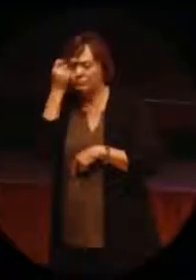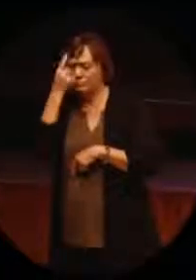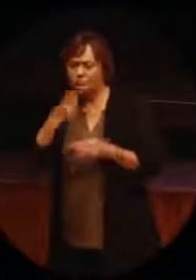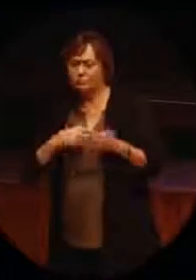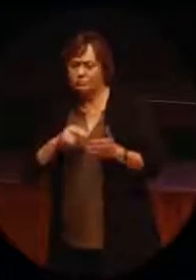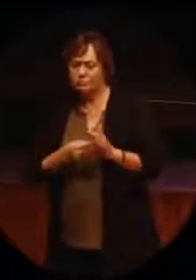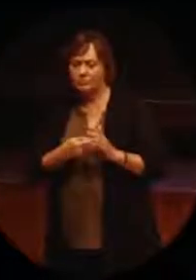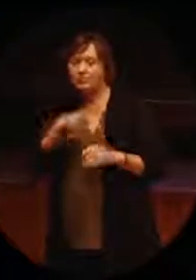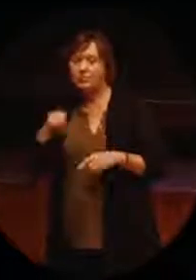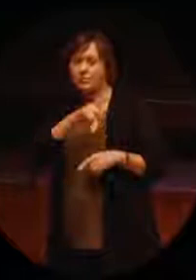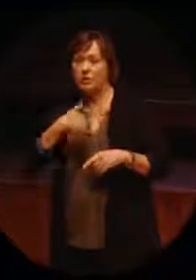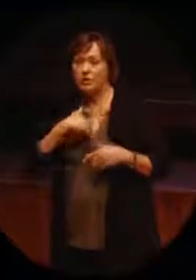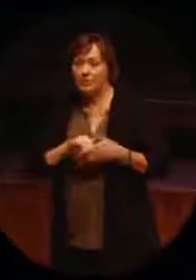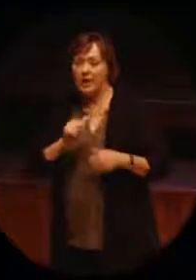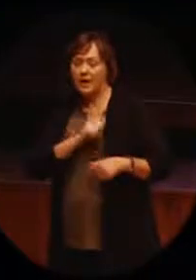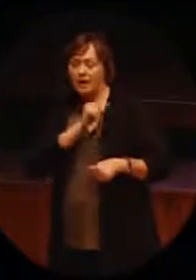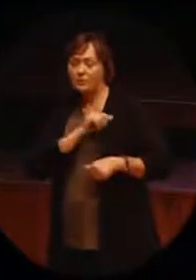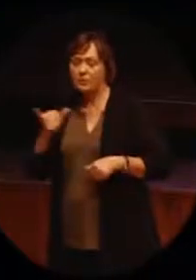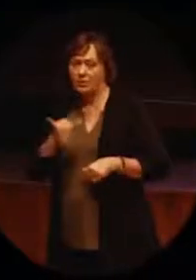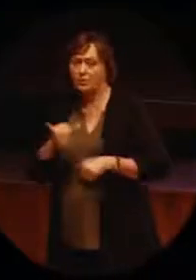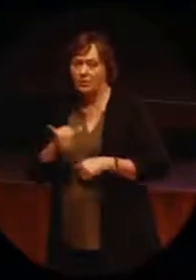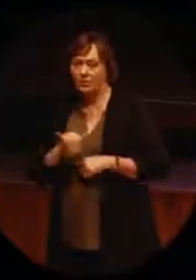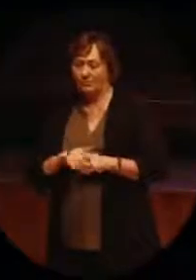mean. You have that attitude as well.